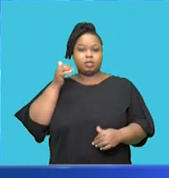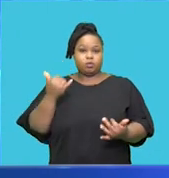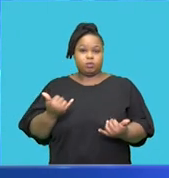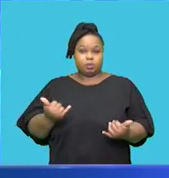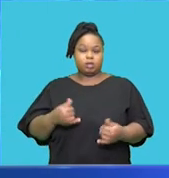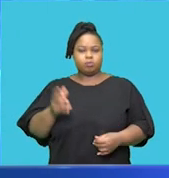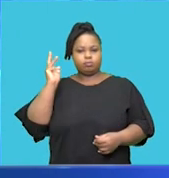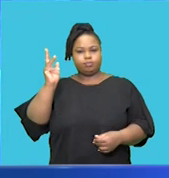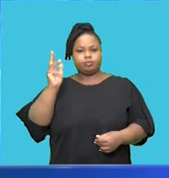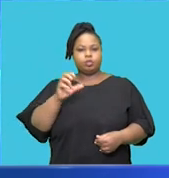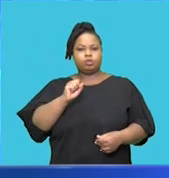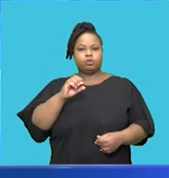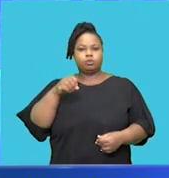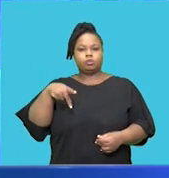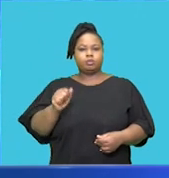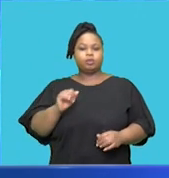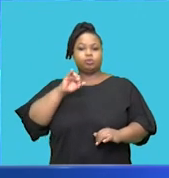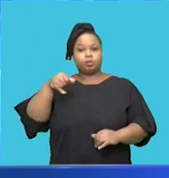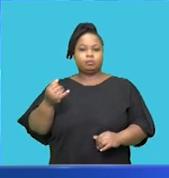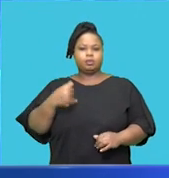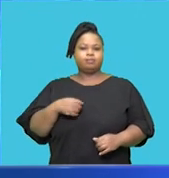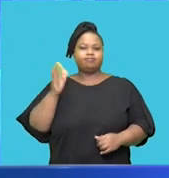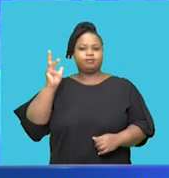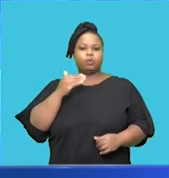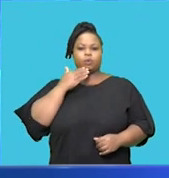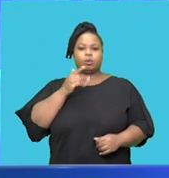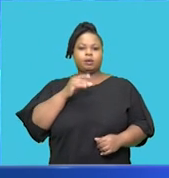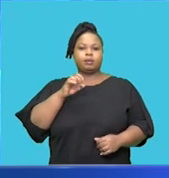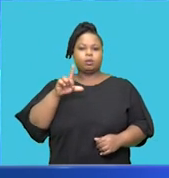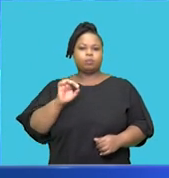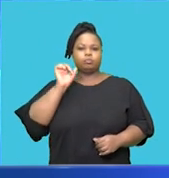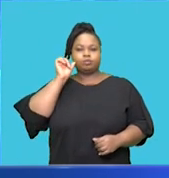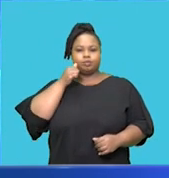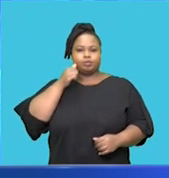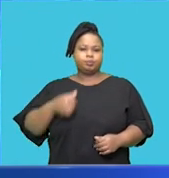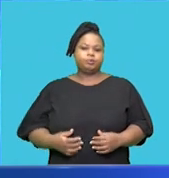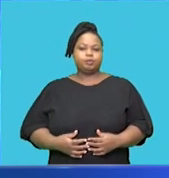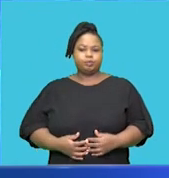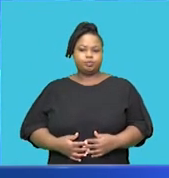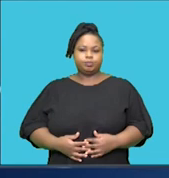Le ntetho yobume besixeko saseGoli iza kothulwa ngusodolophu uKabelo Gwamanda ngomso.